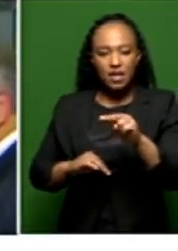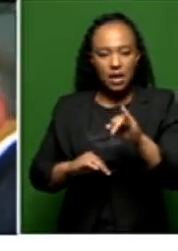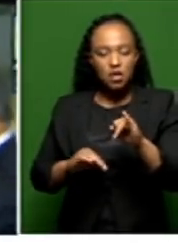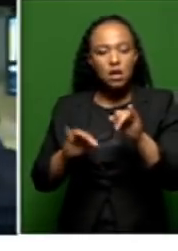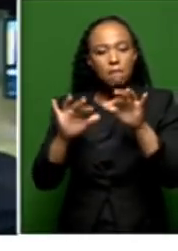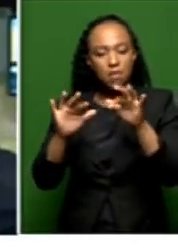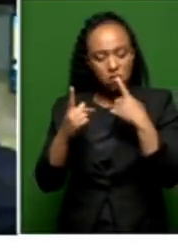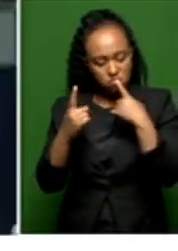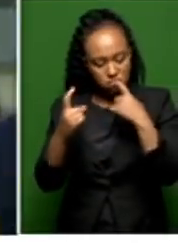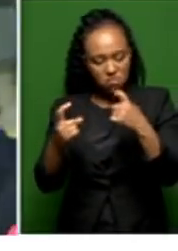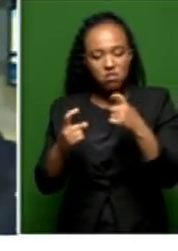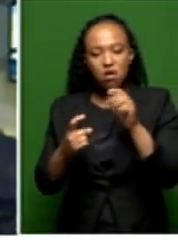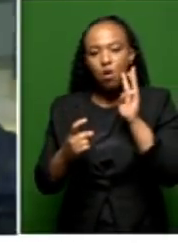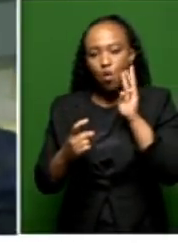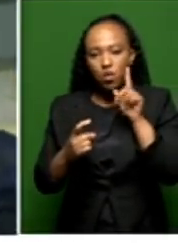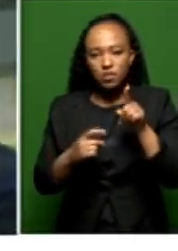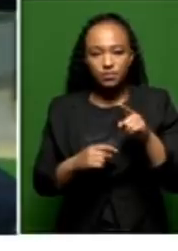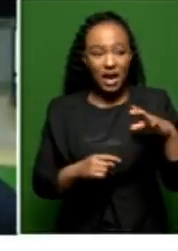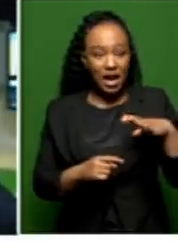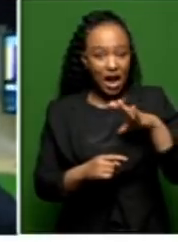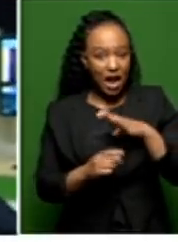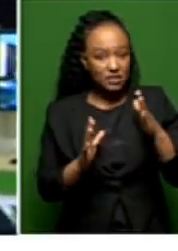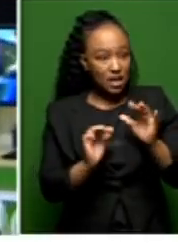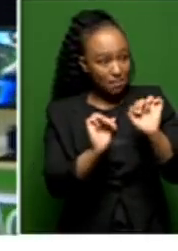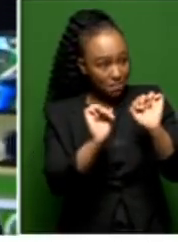a wake-up call for us to... It's your own councillors,